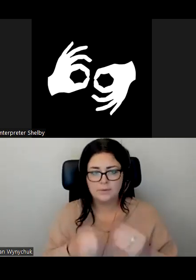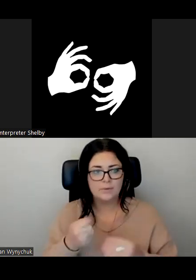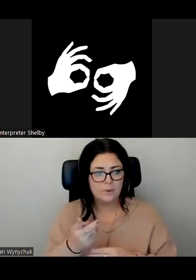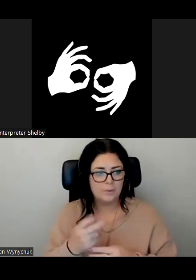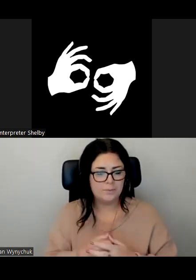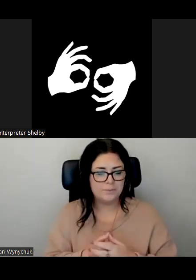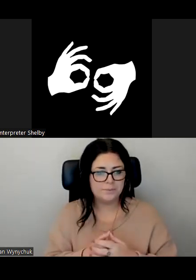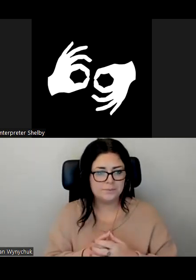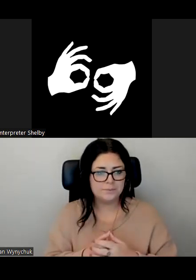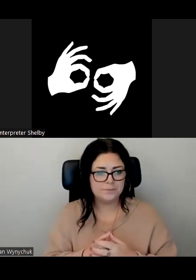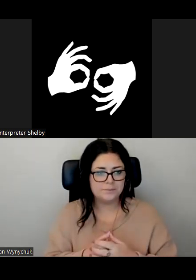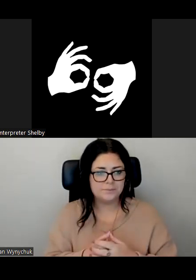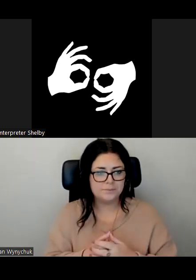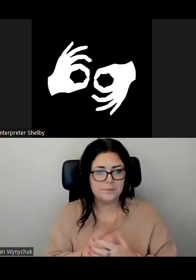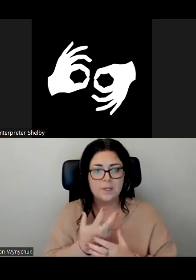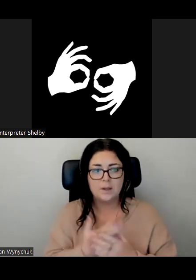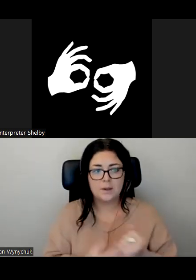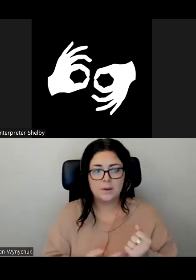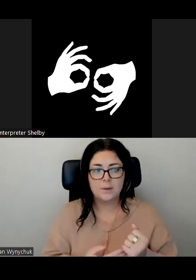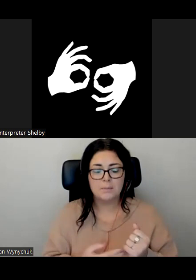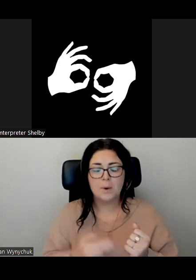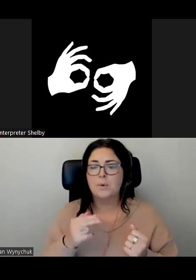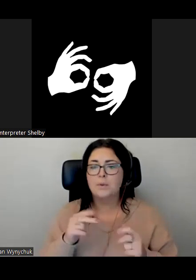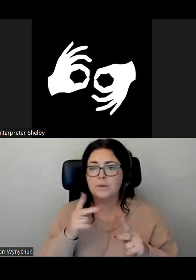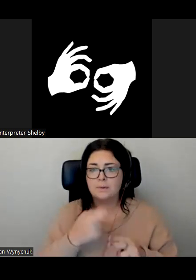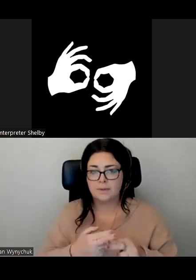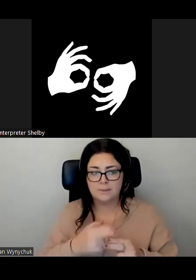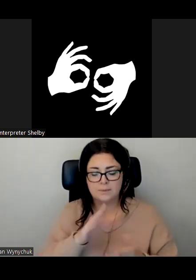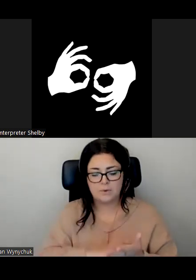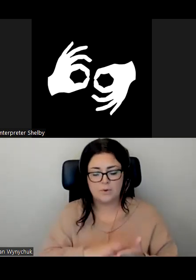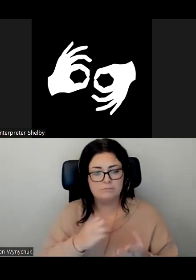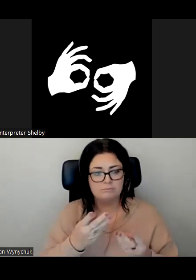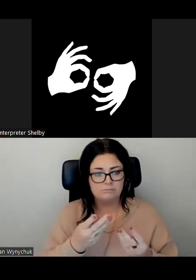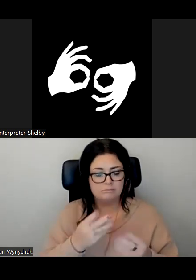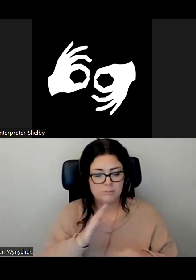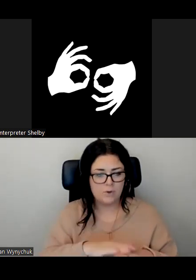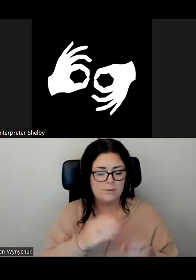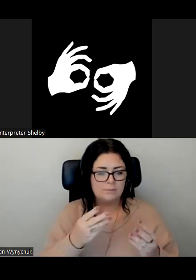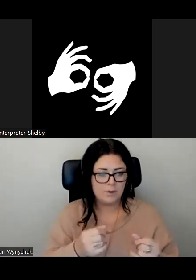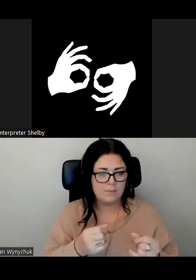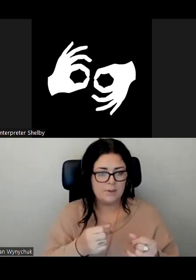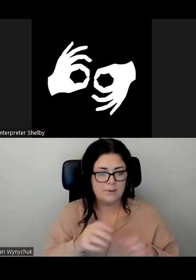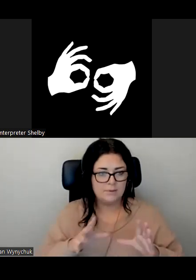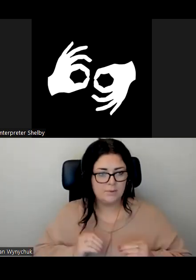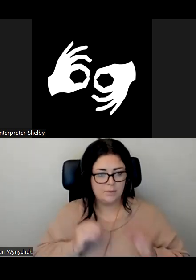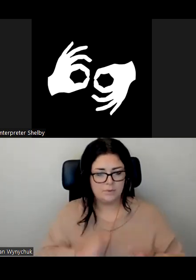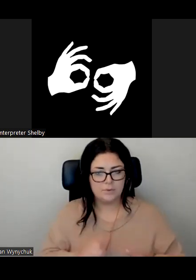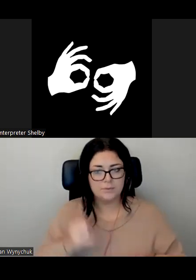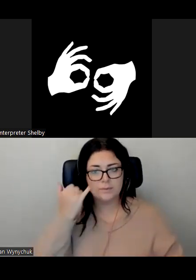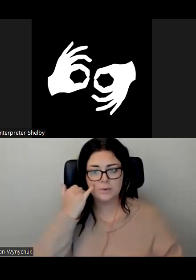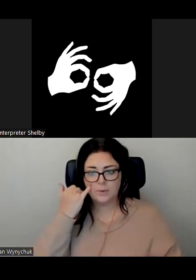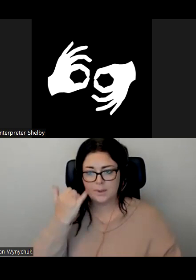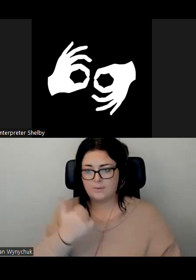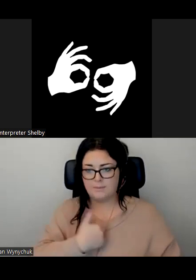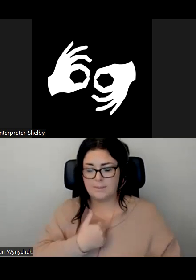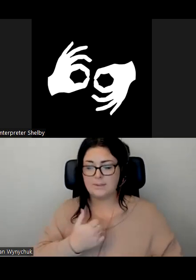that. So both parties are on the property ownership. So that creates a definite right to the property. So if I have